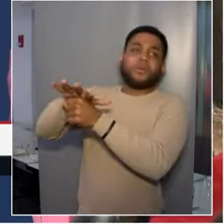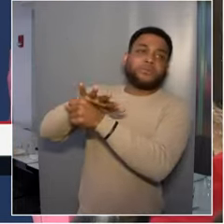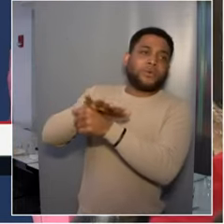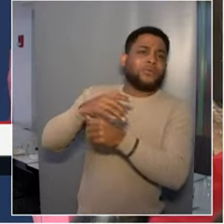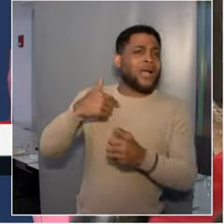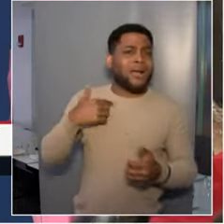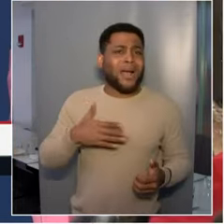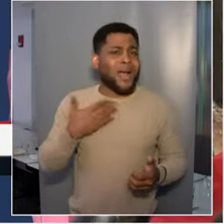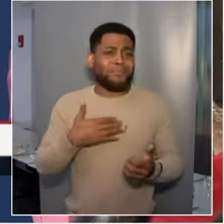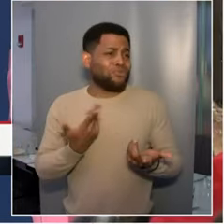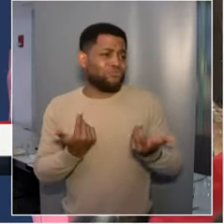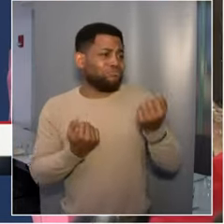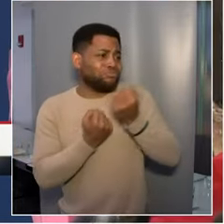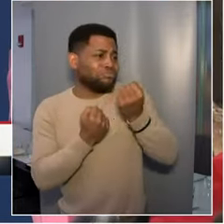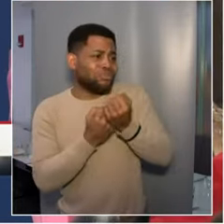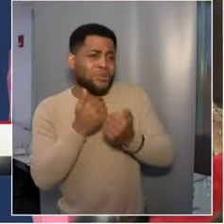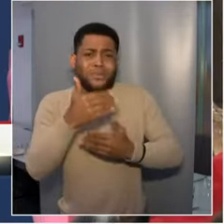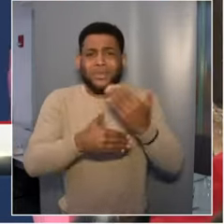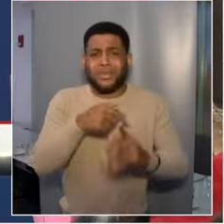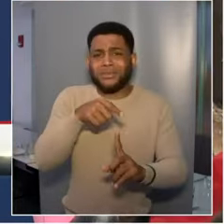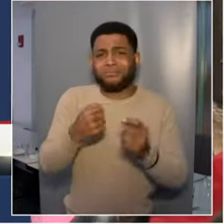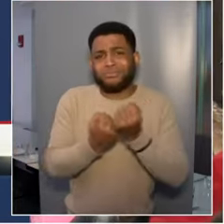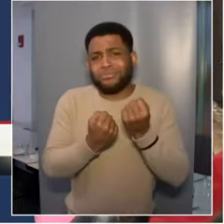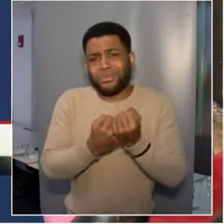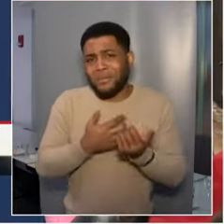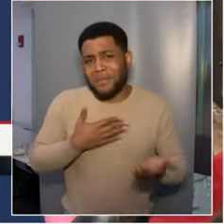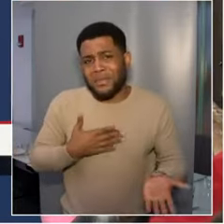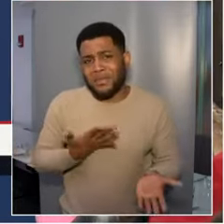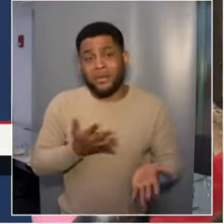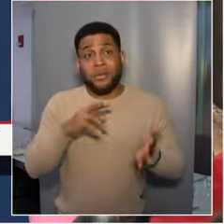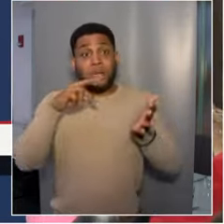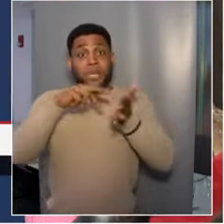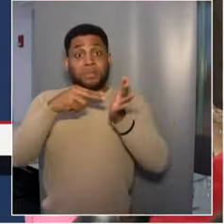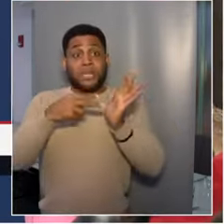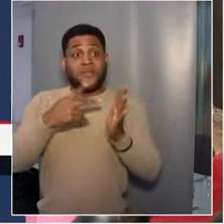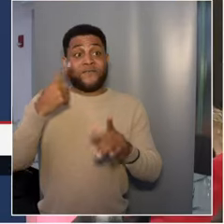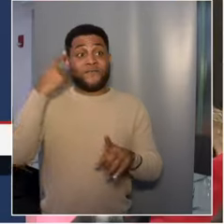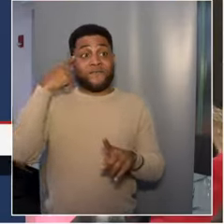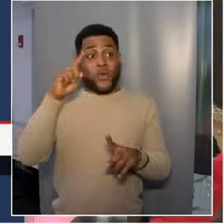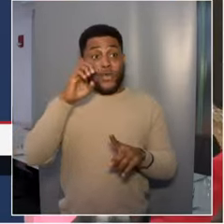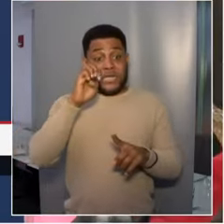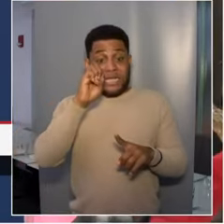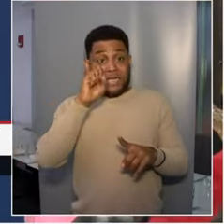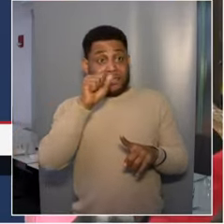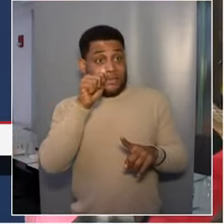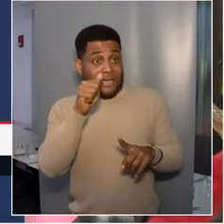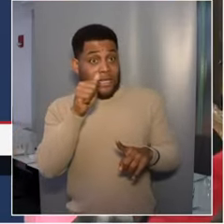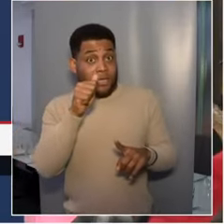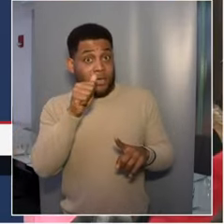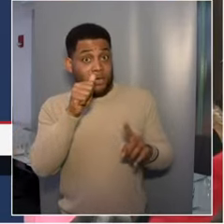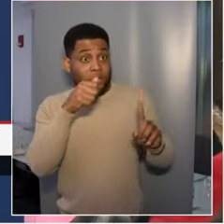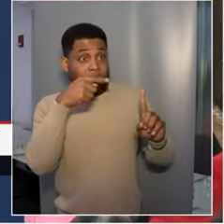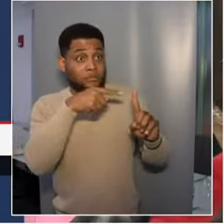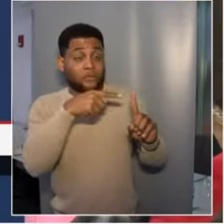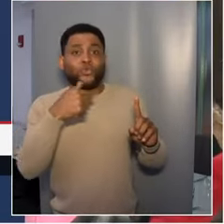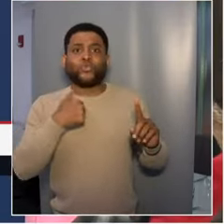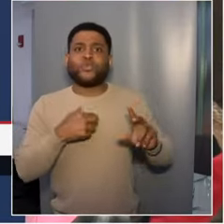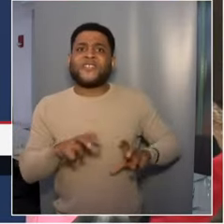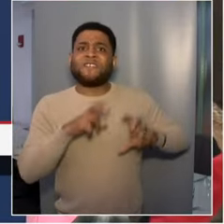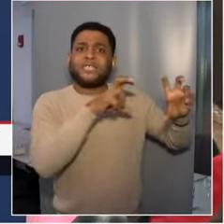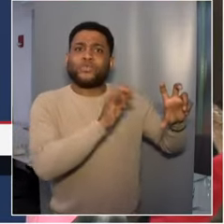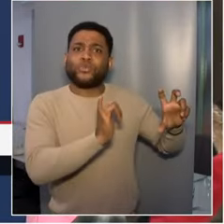that process. Now, what that means for the entertainment and sports arena, which we're also partners in and very invested in, is